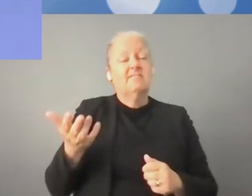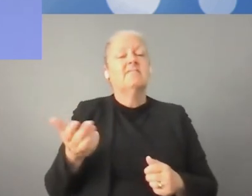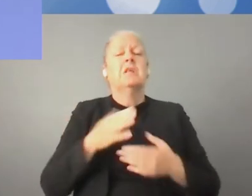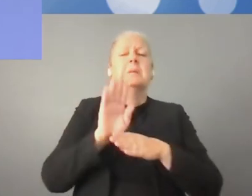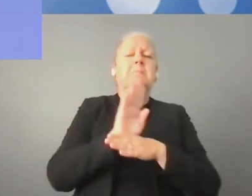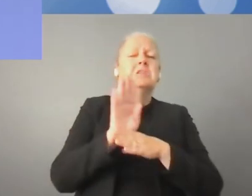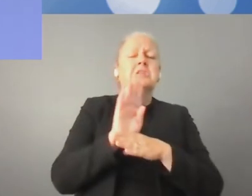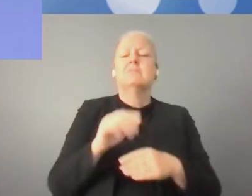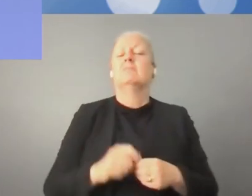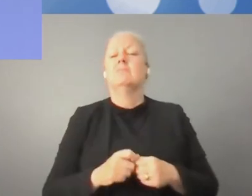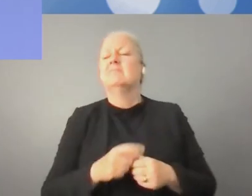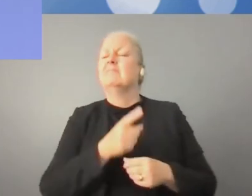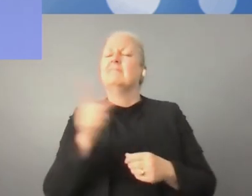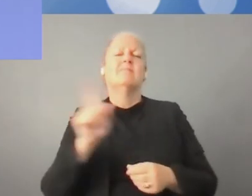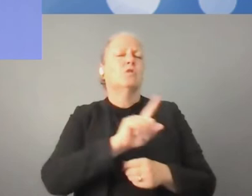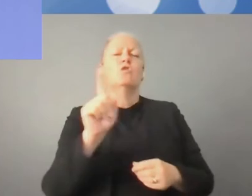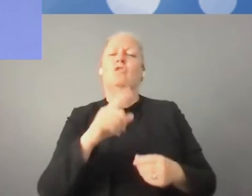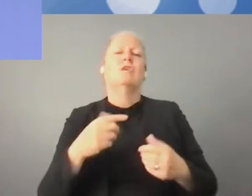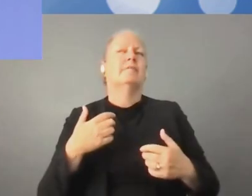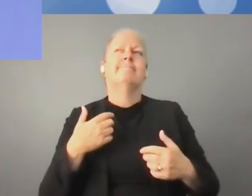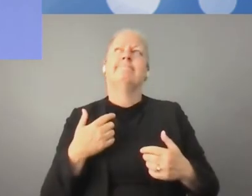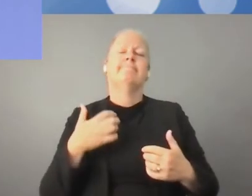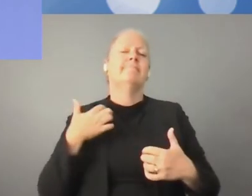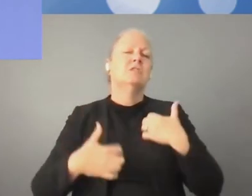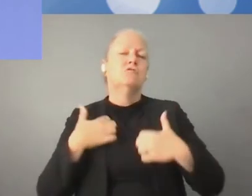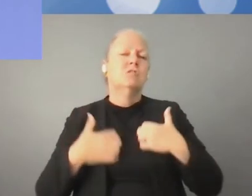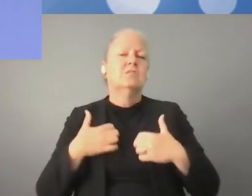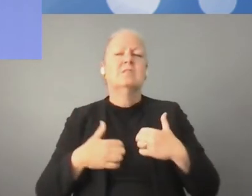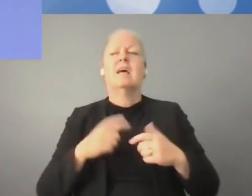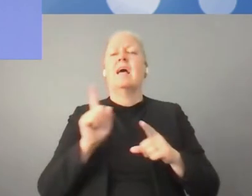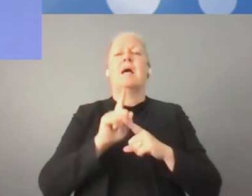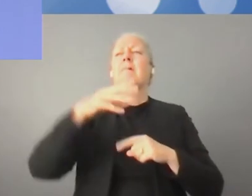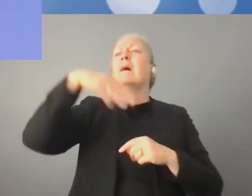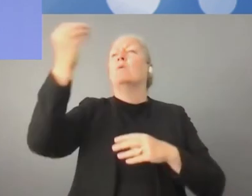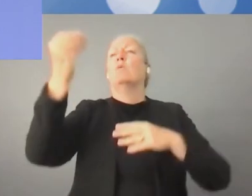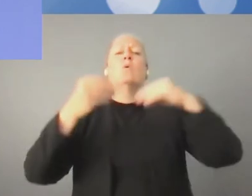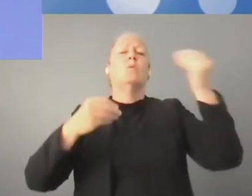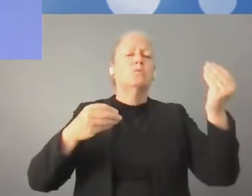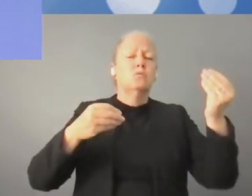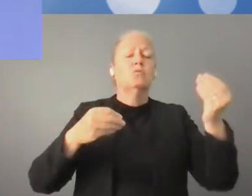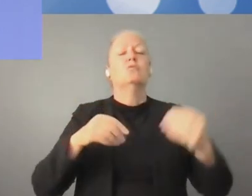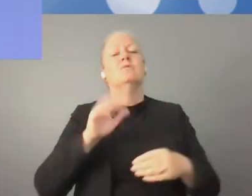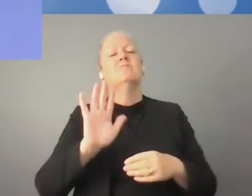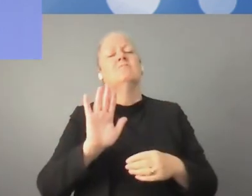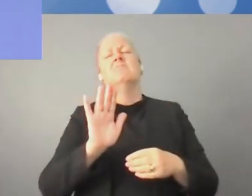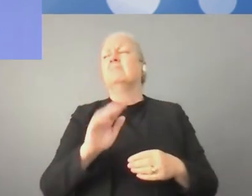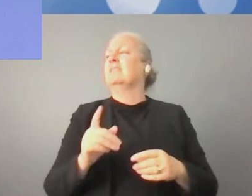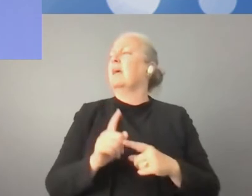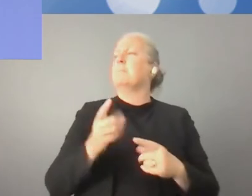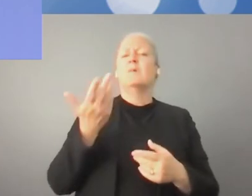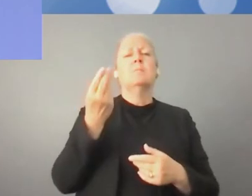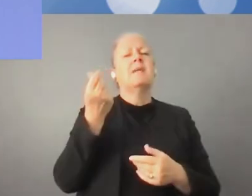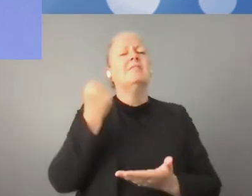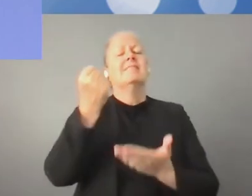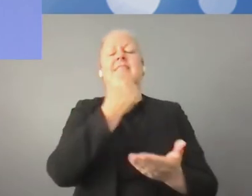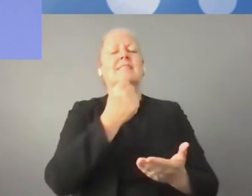very much interested in uh foreign investment uh they talk about organic growth so again they like what they